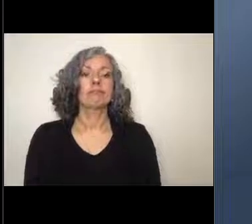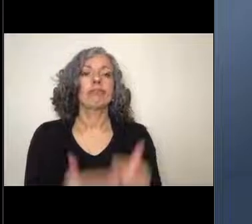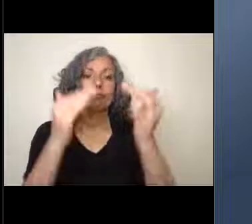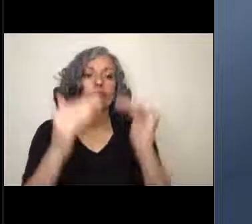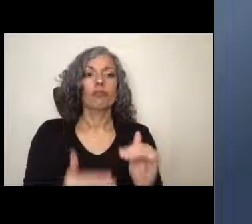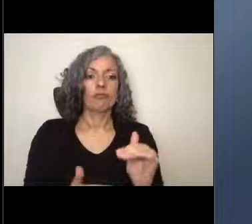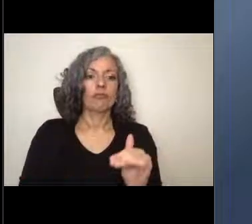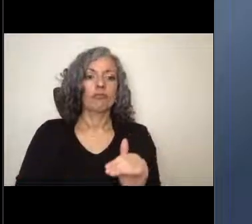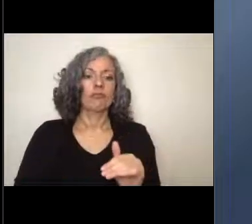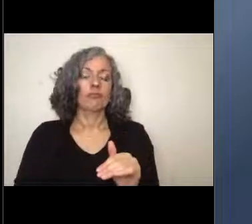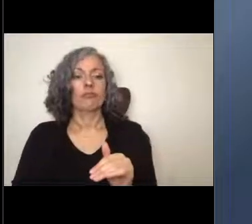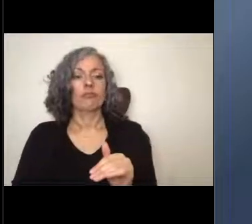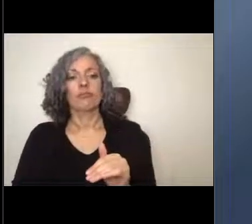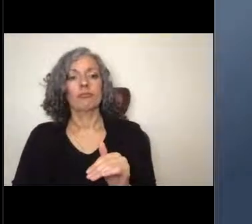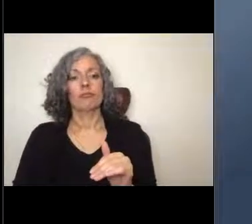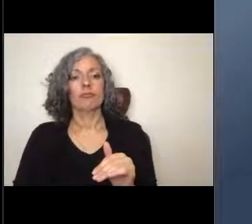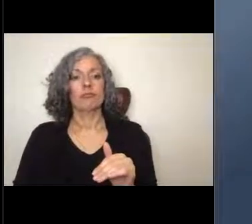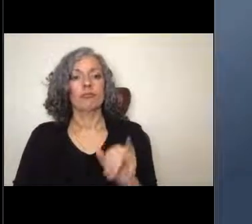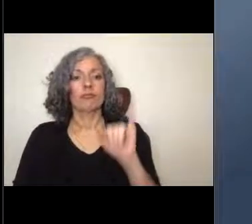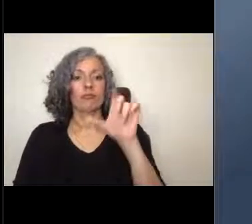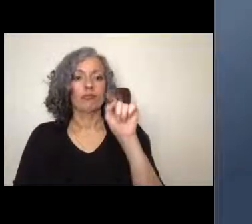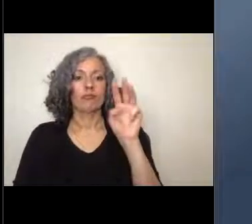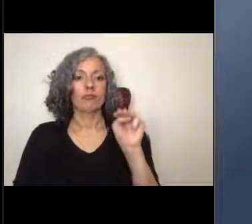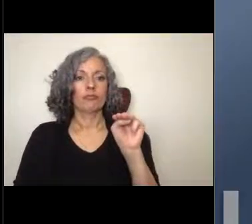matters, item 60.